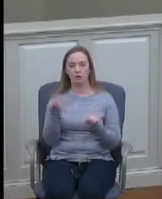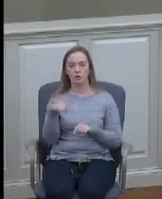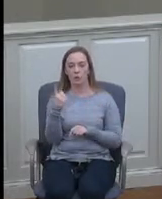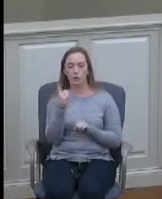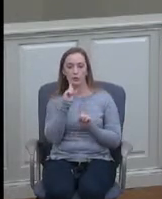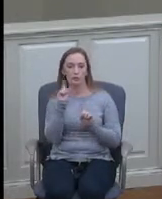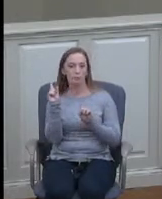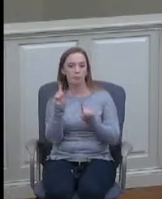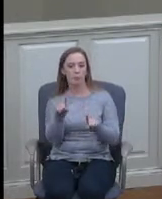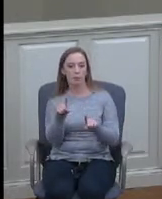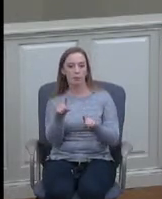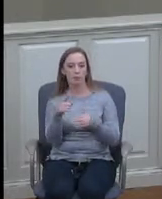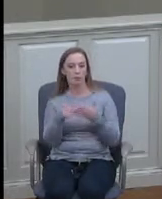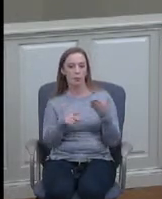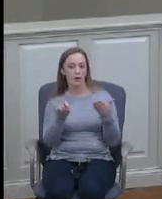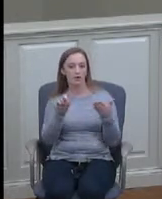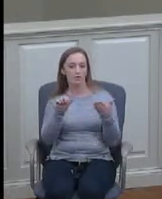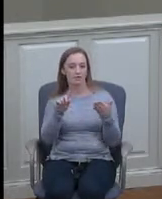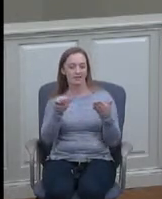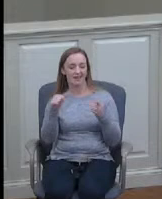he is given,